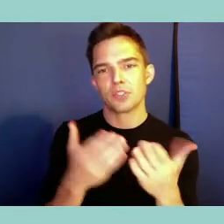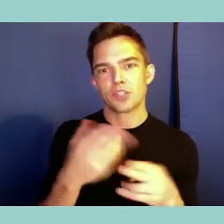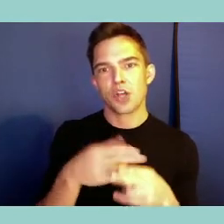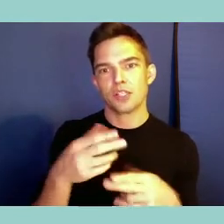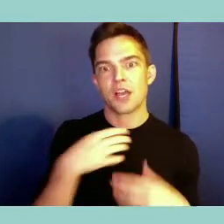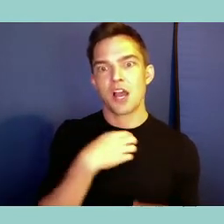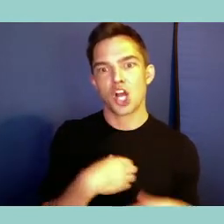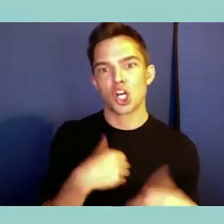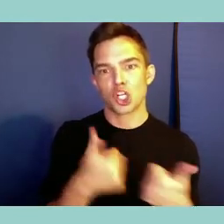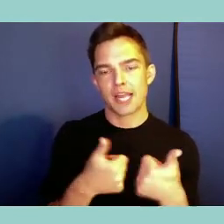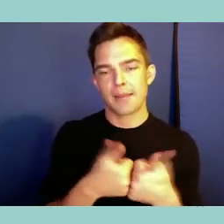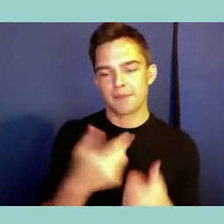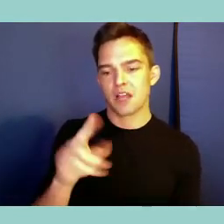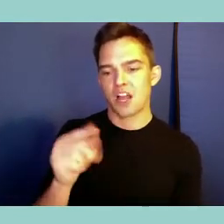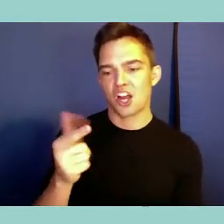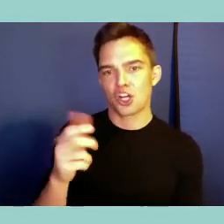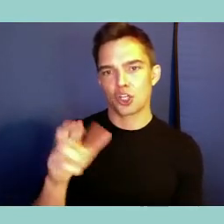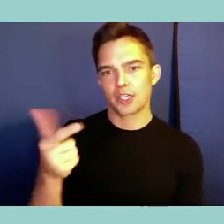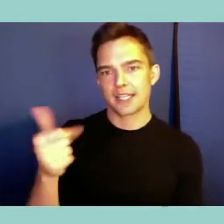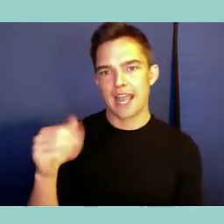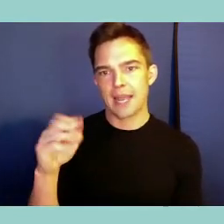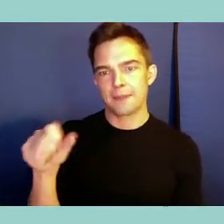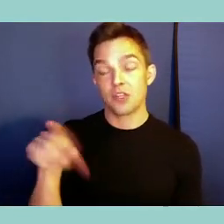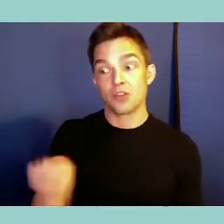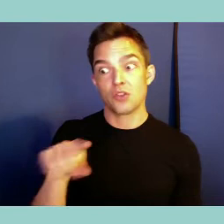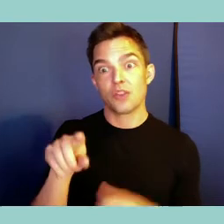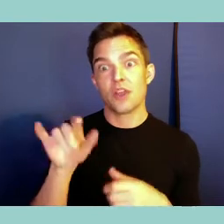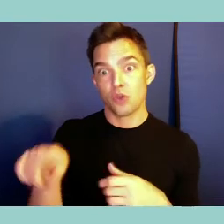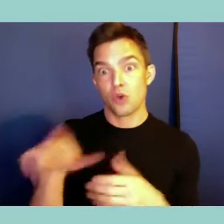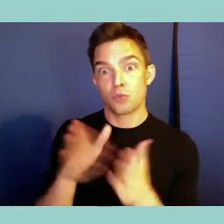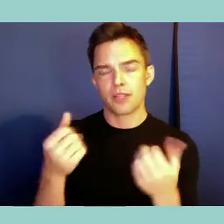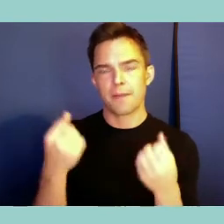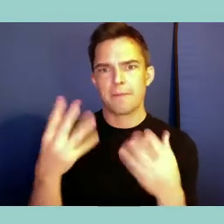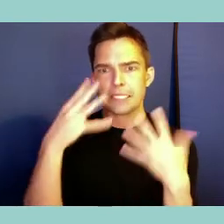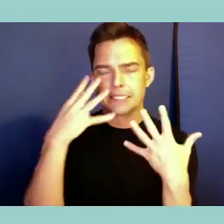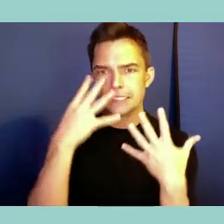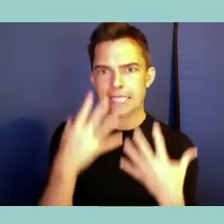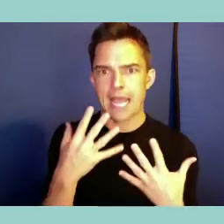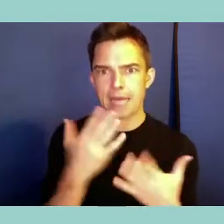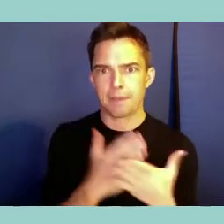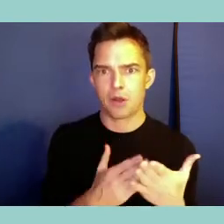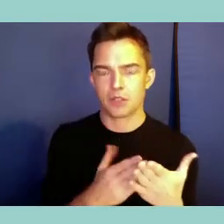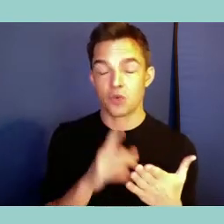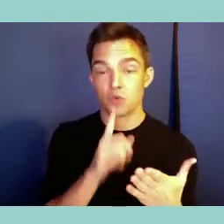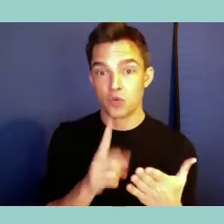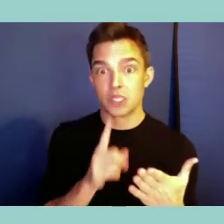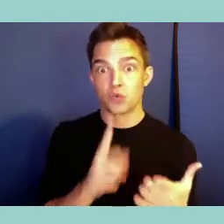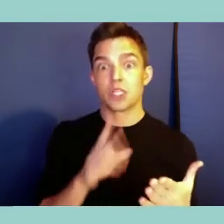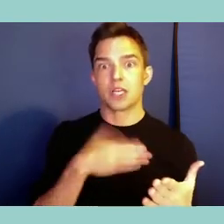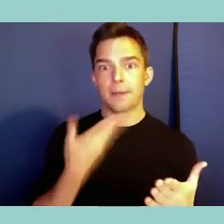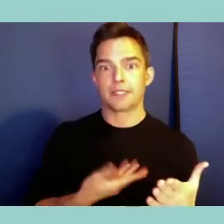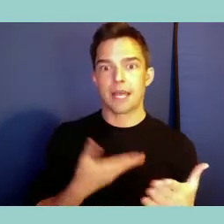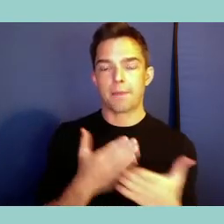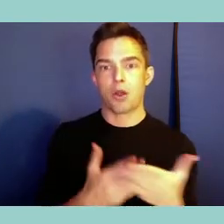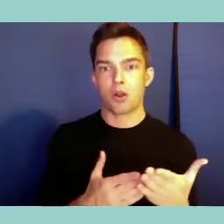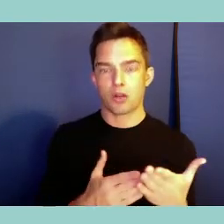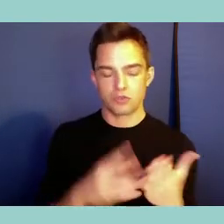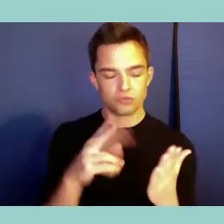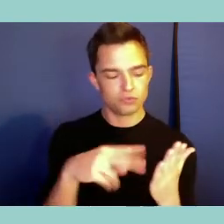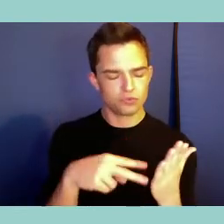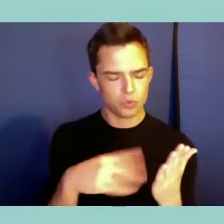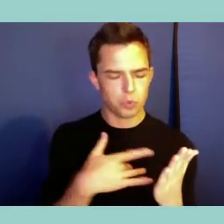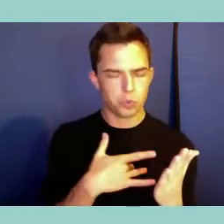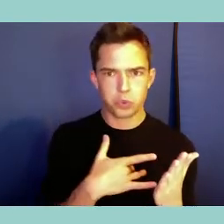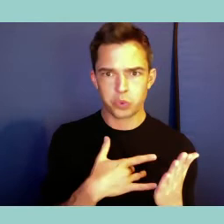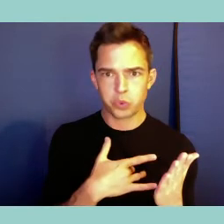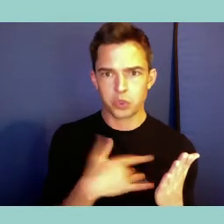The Hunger Games. And those books have so many sad parts. In fact, they have some really, really upsetting